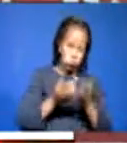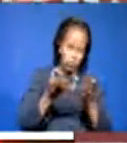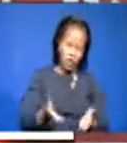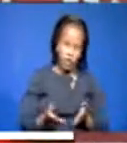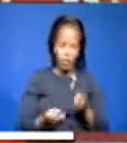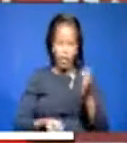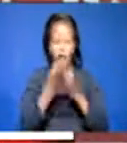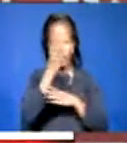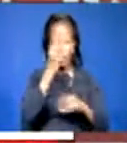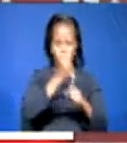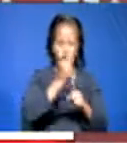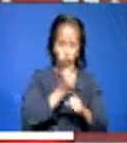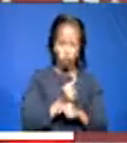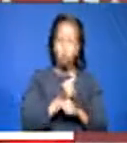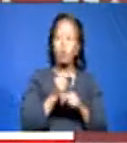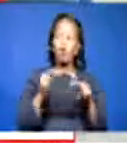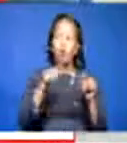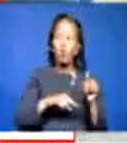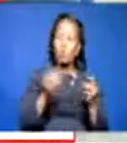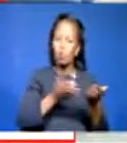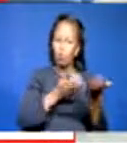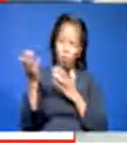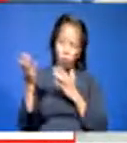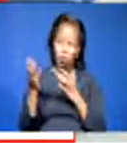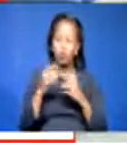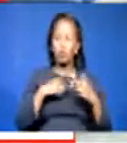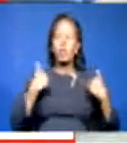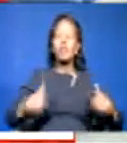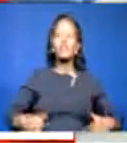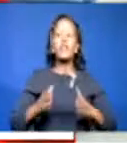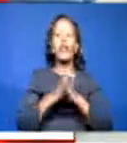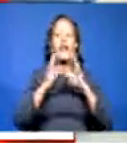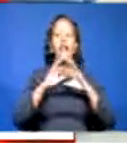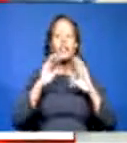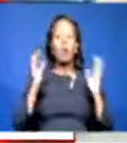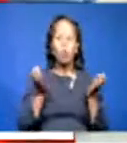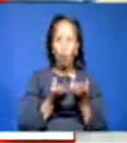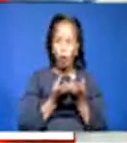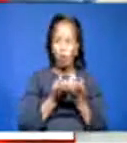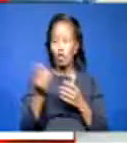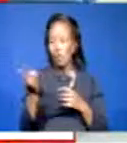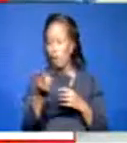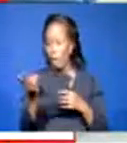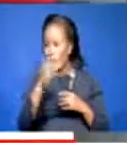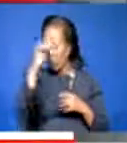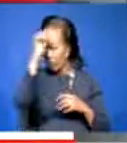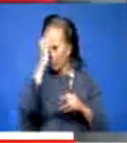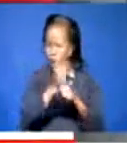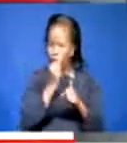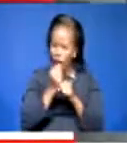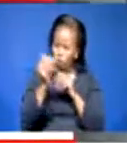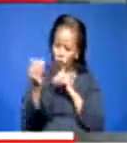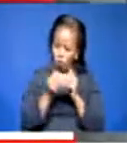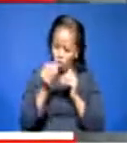and export to China and the world. He further noted that the two governments are working closely to address the concerns around